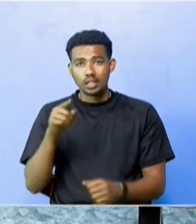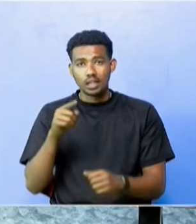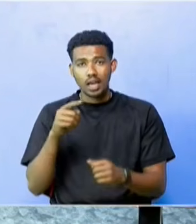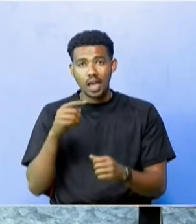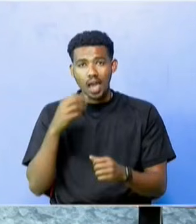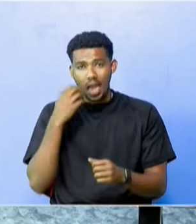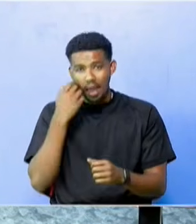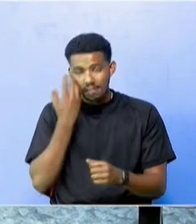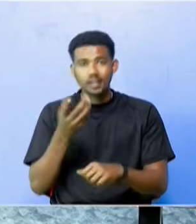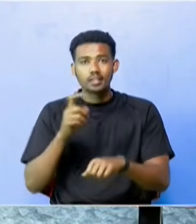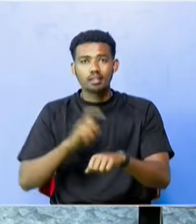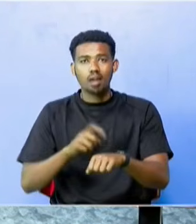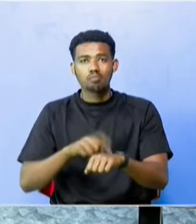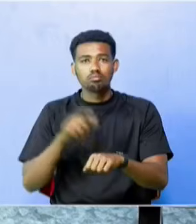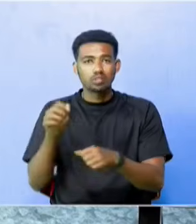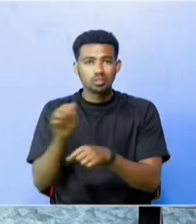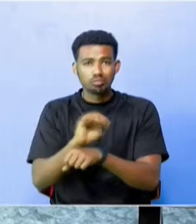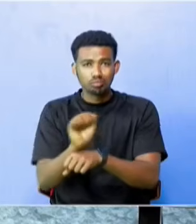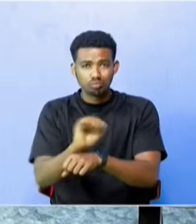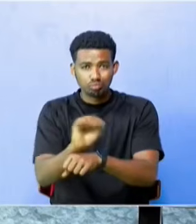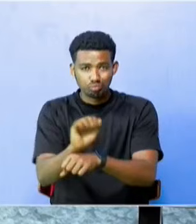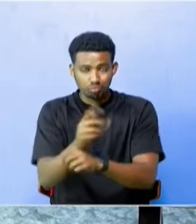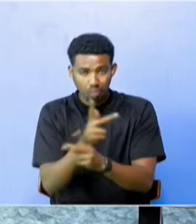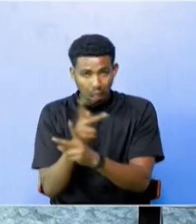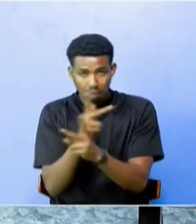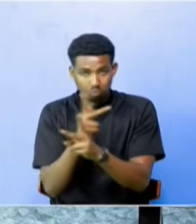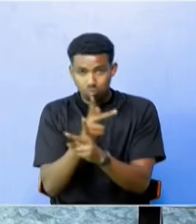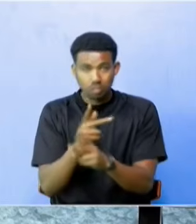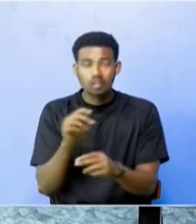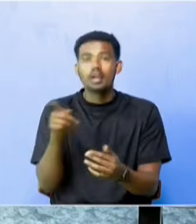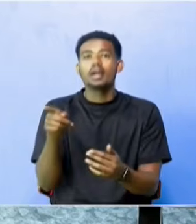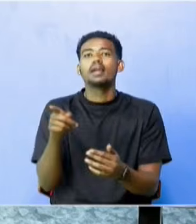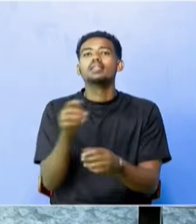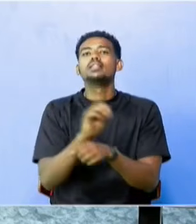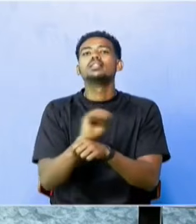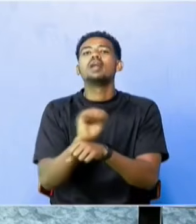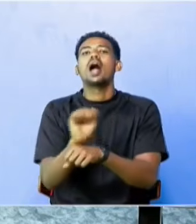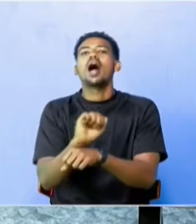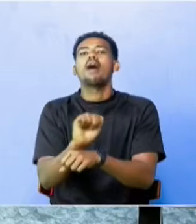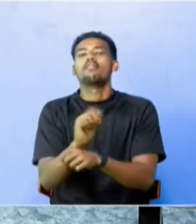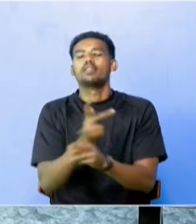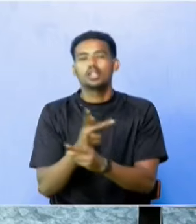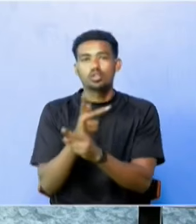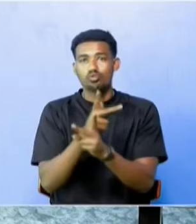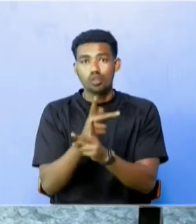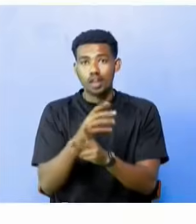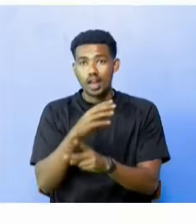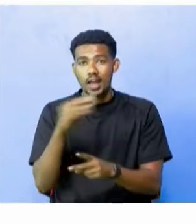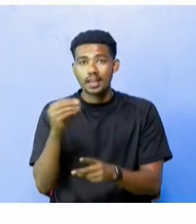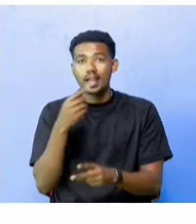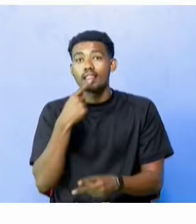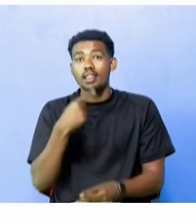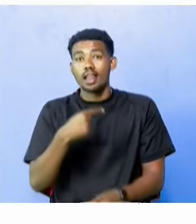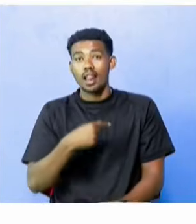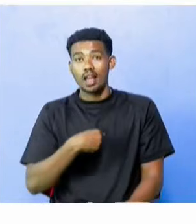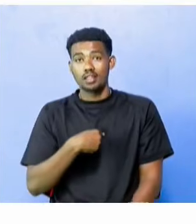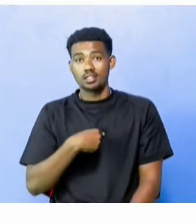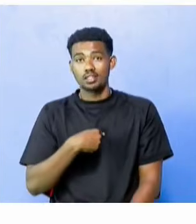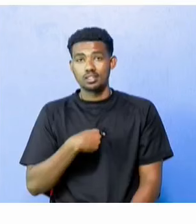means always means totally 100%, right? So he drives carefully. And it also tells us